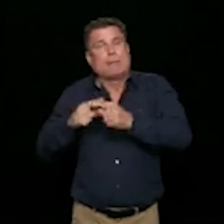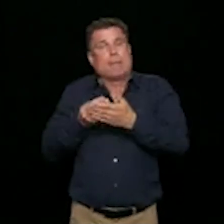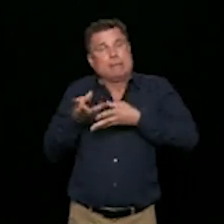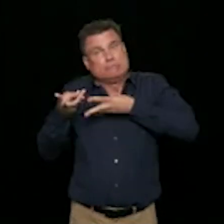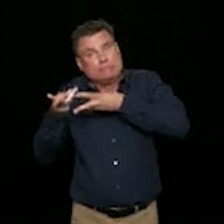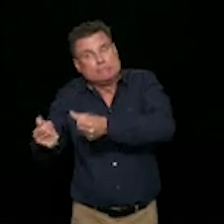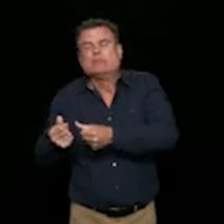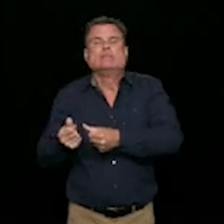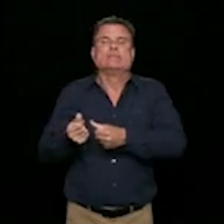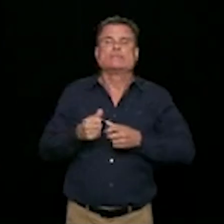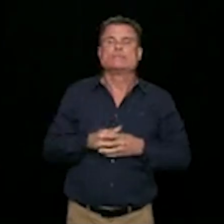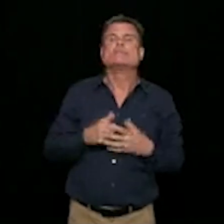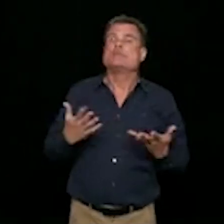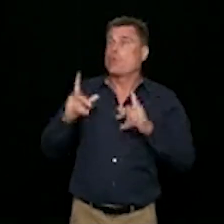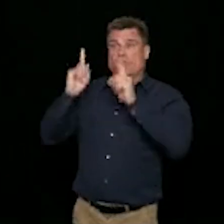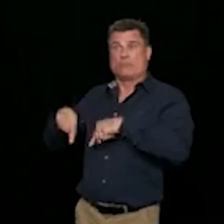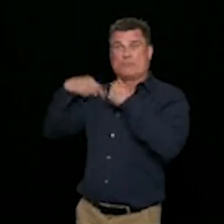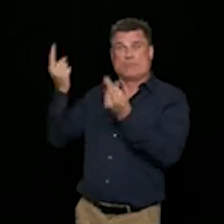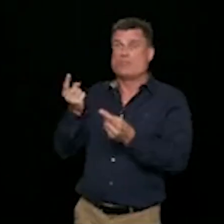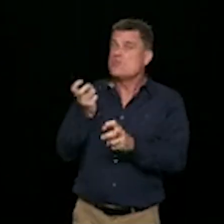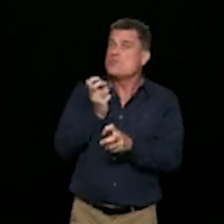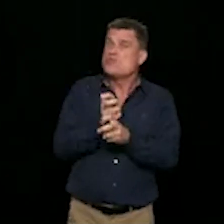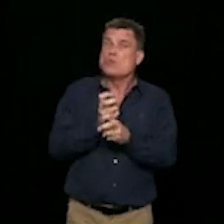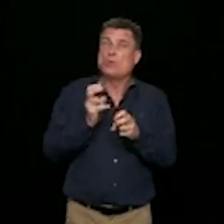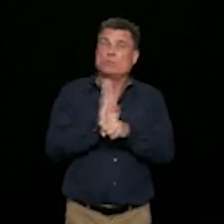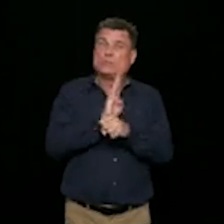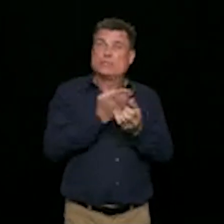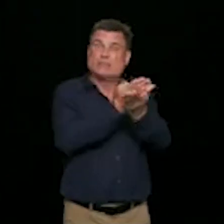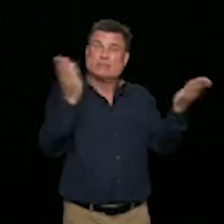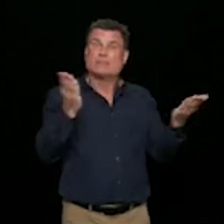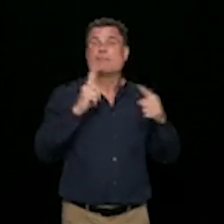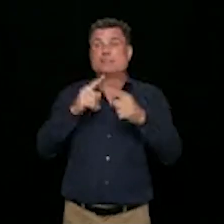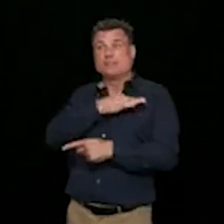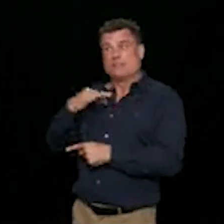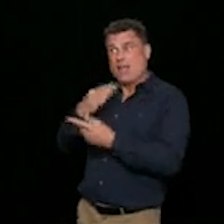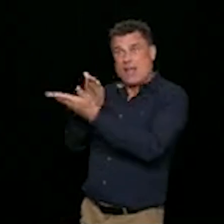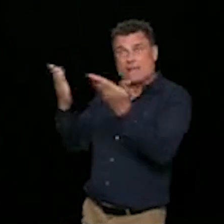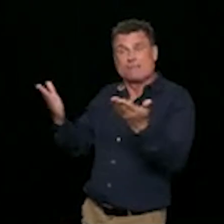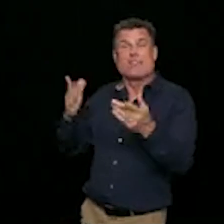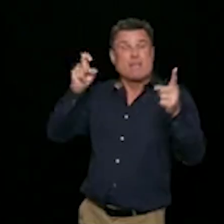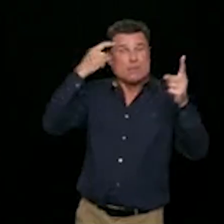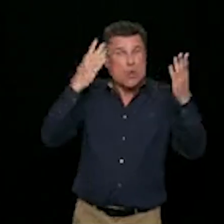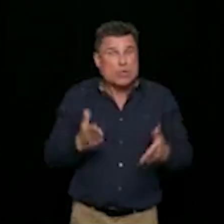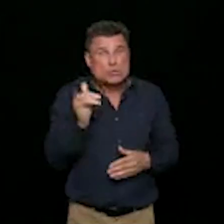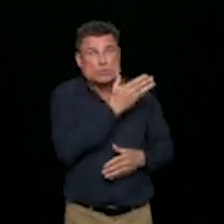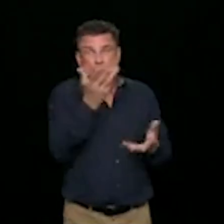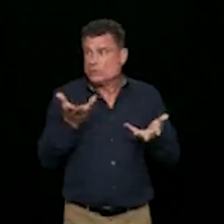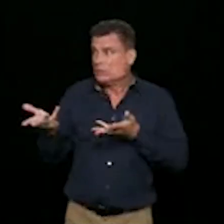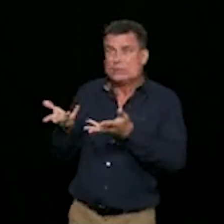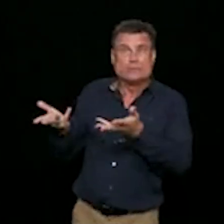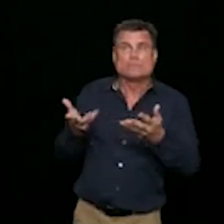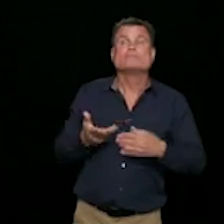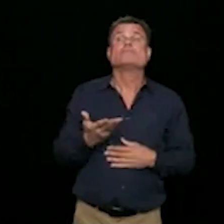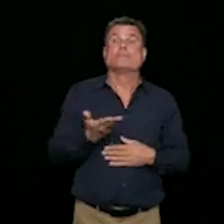We recognize the current circumstances have been hard both for workers and employers, and we're doing everything